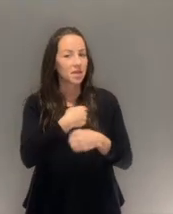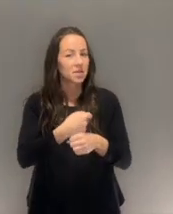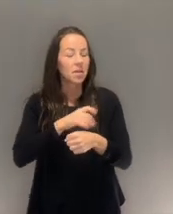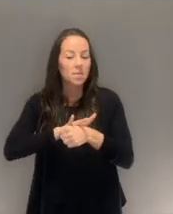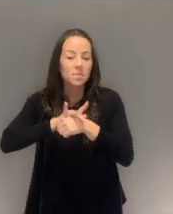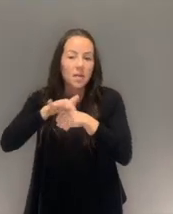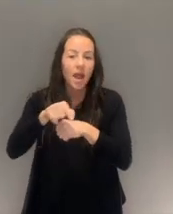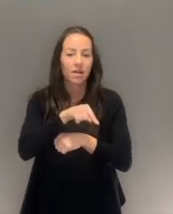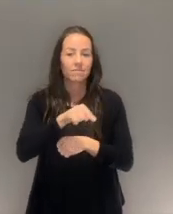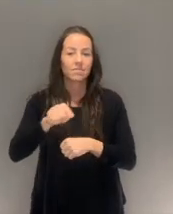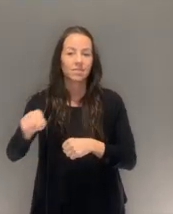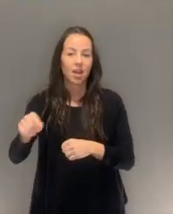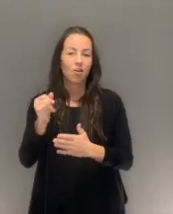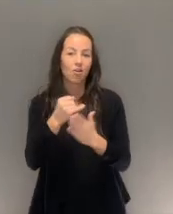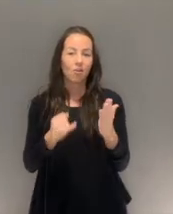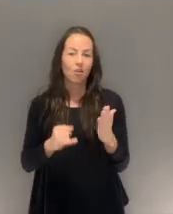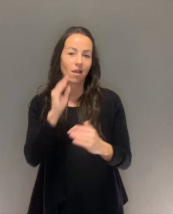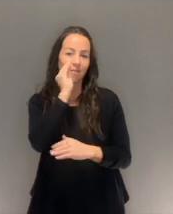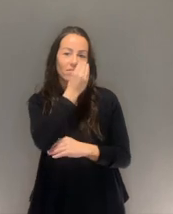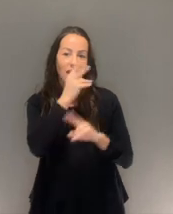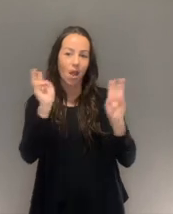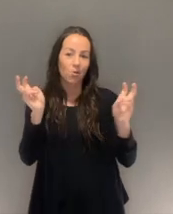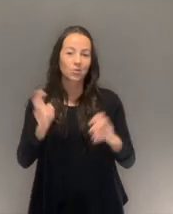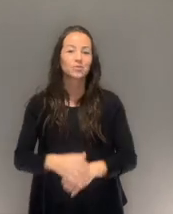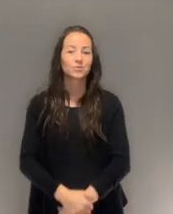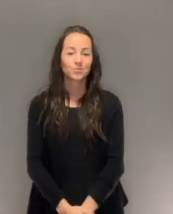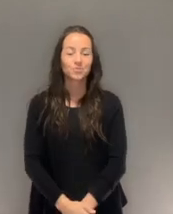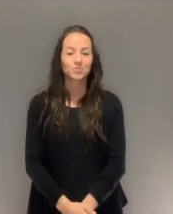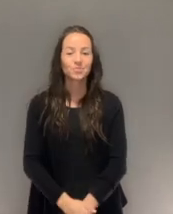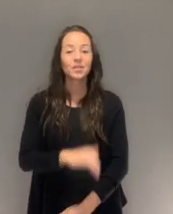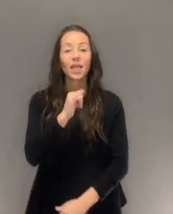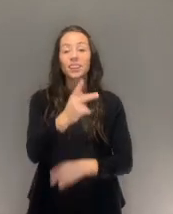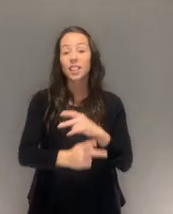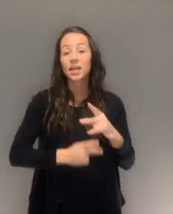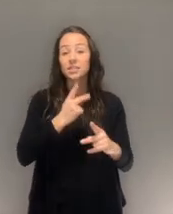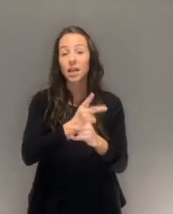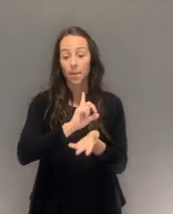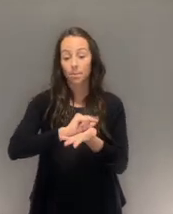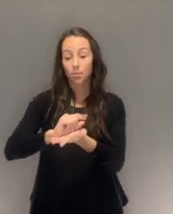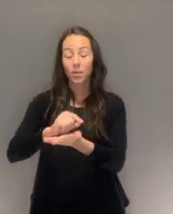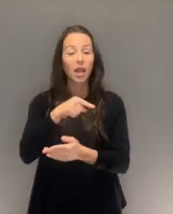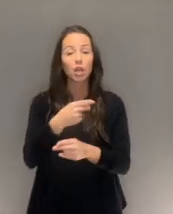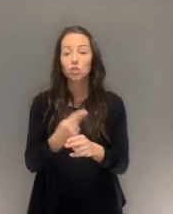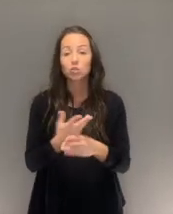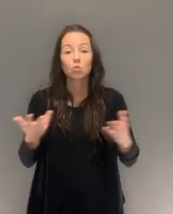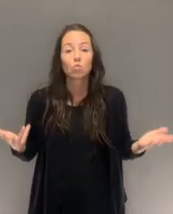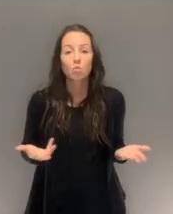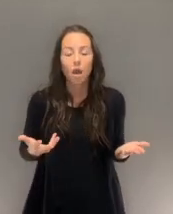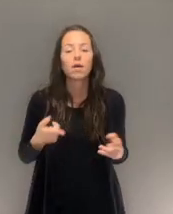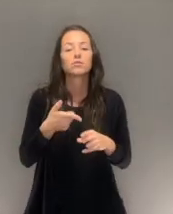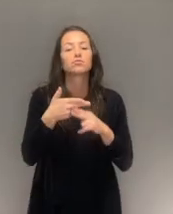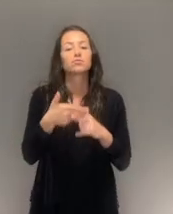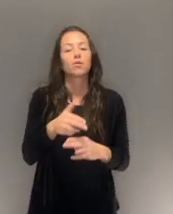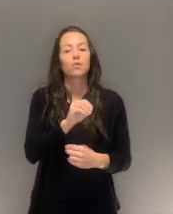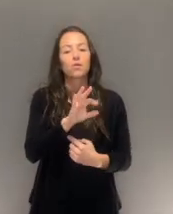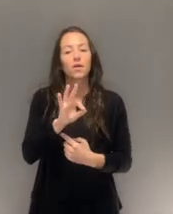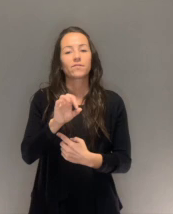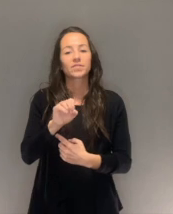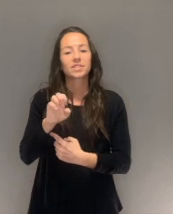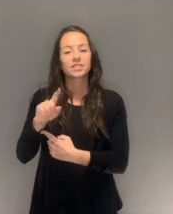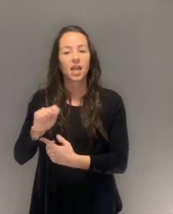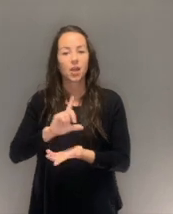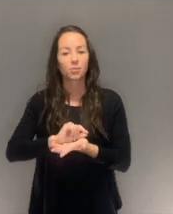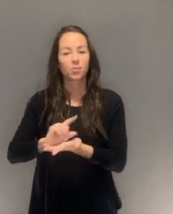prints. The type of printing that he used for this particular piece is called offset printing. And what that is a